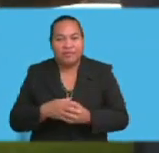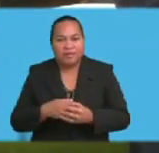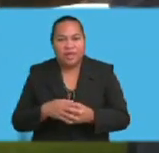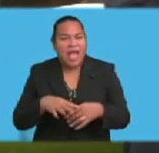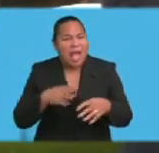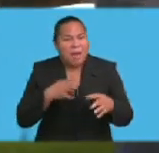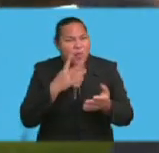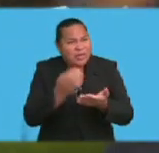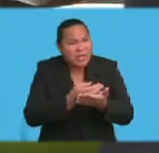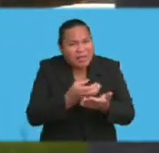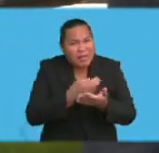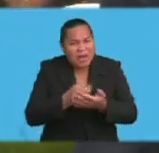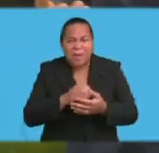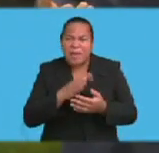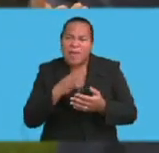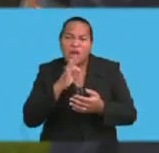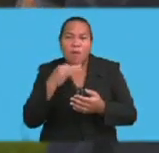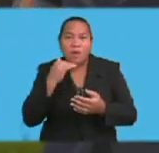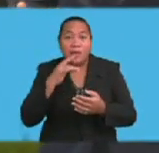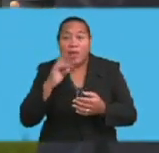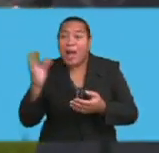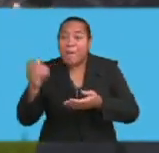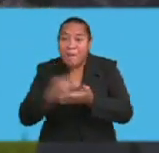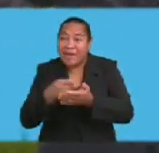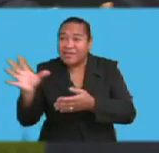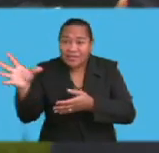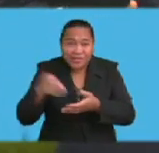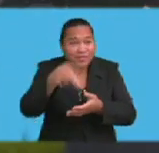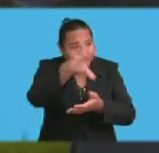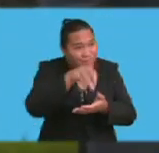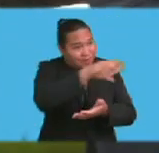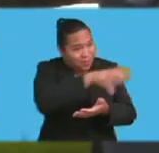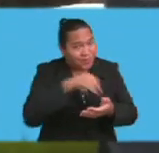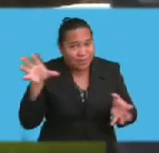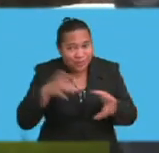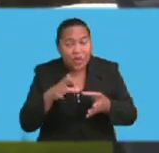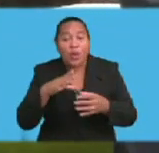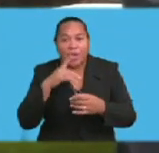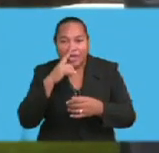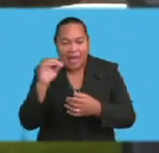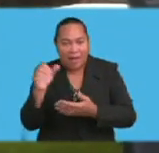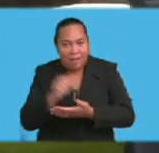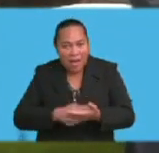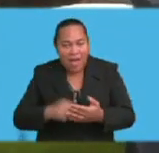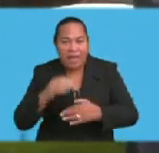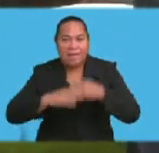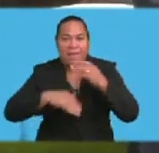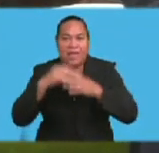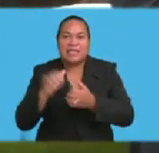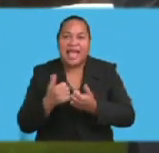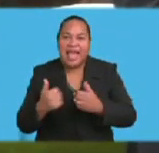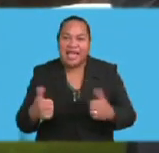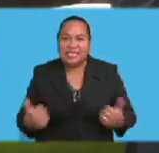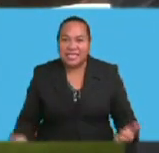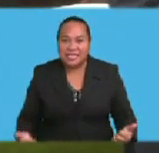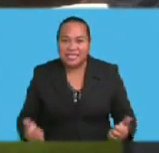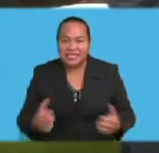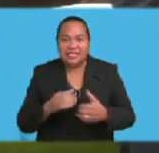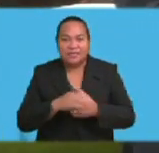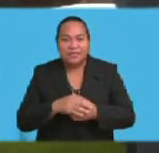much. But if we all pool our money together, then we can buy assets, build assets. And from that